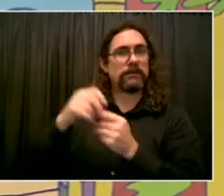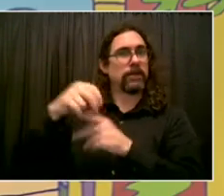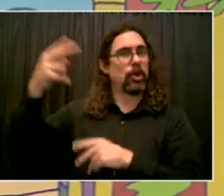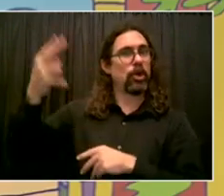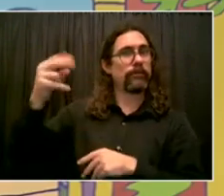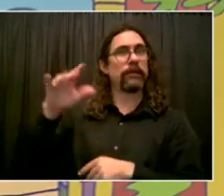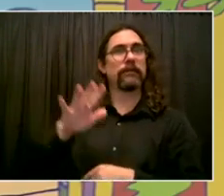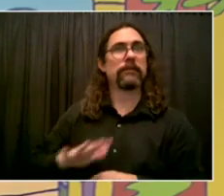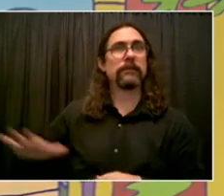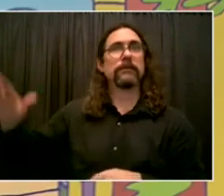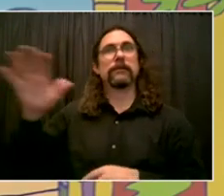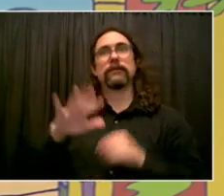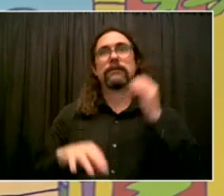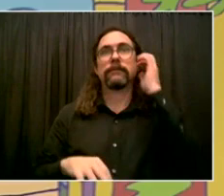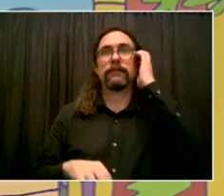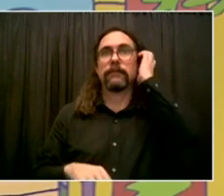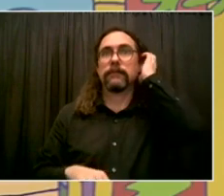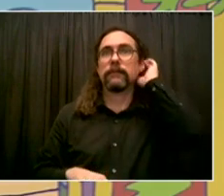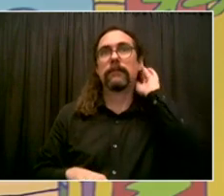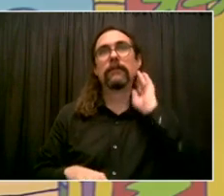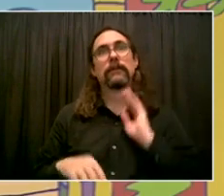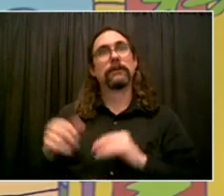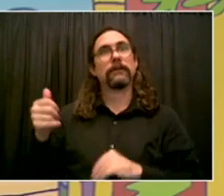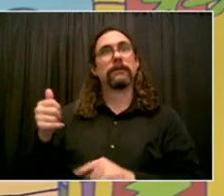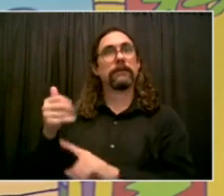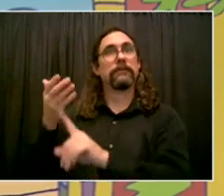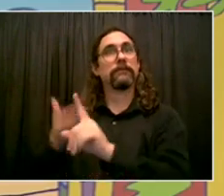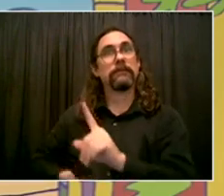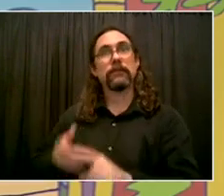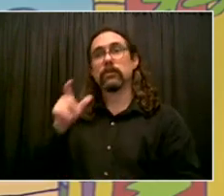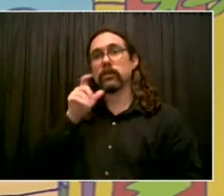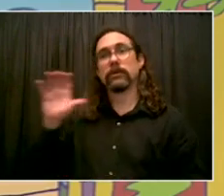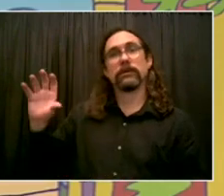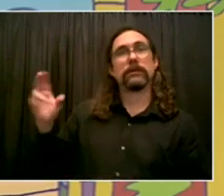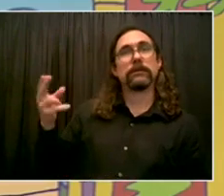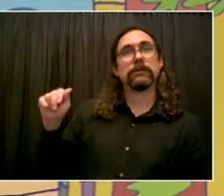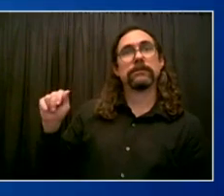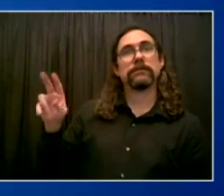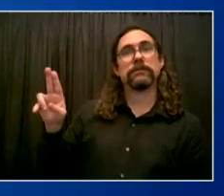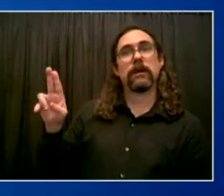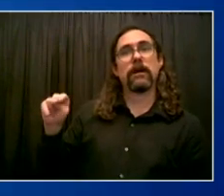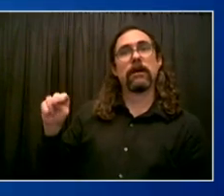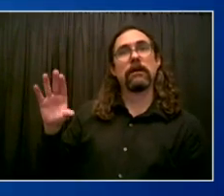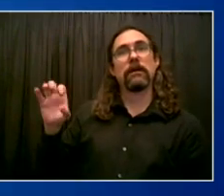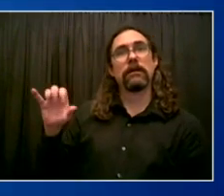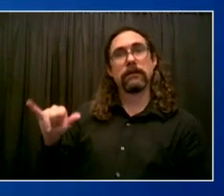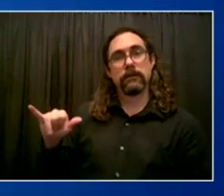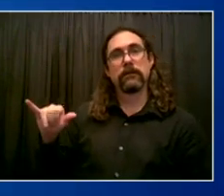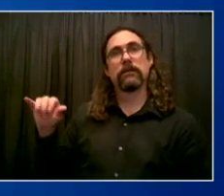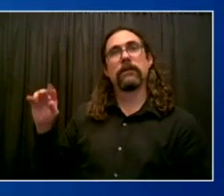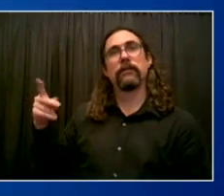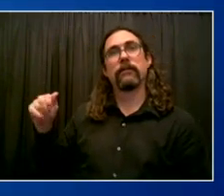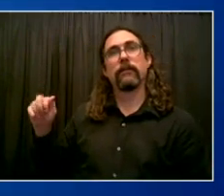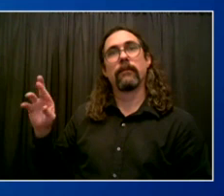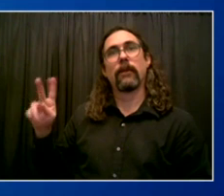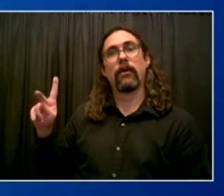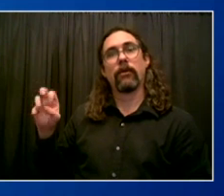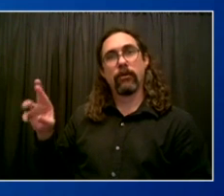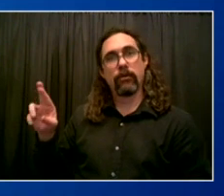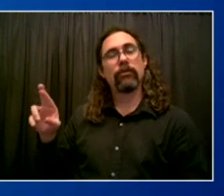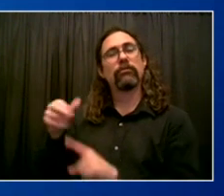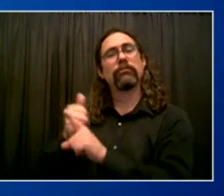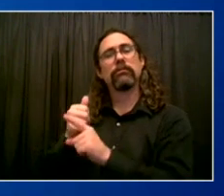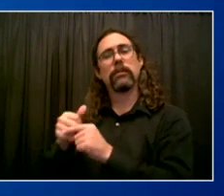introduce Chauncey Parker. Thank you very, very much, Mr. Mayor, and thank you so much for your tremendous leadership